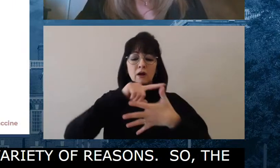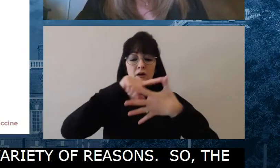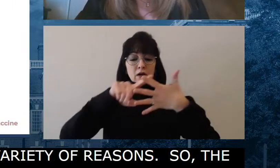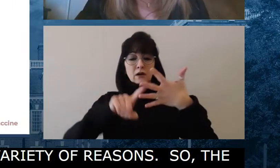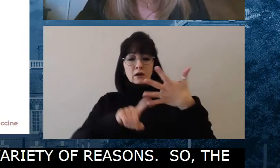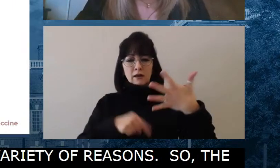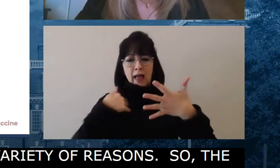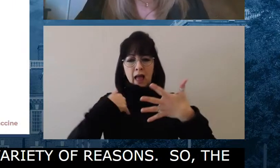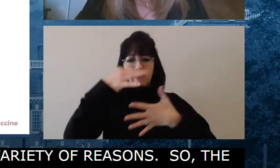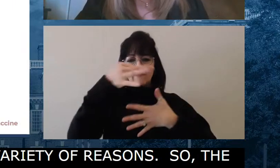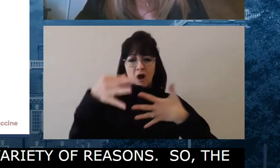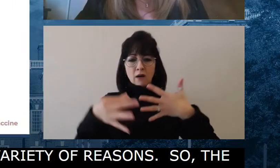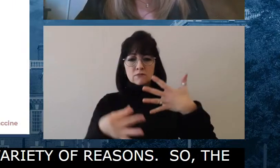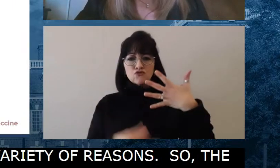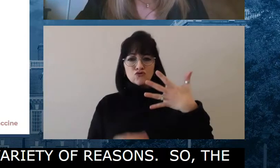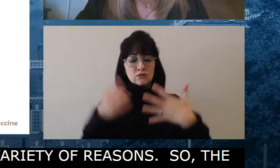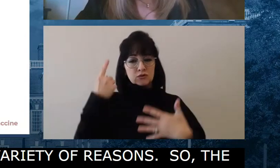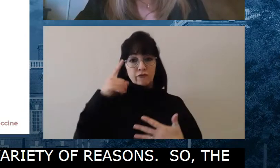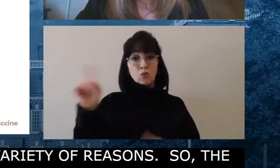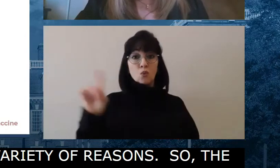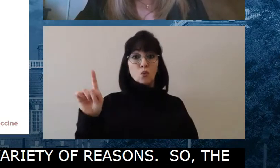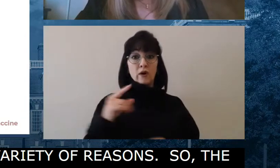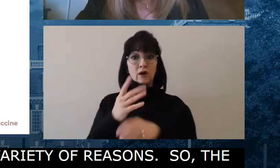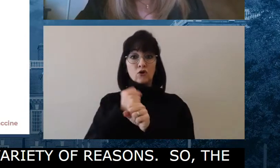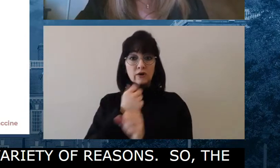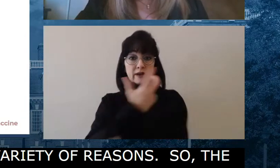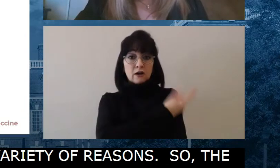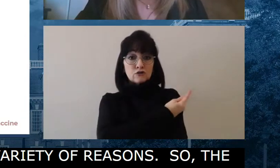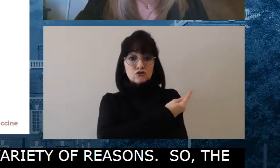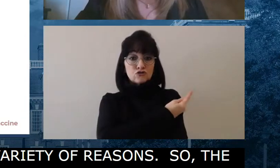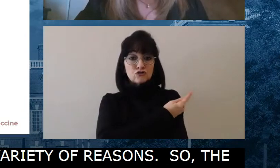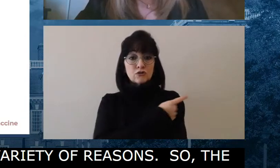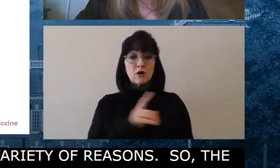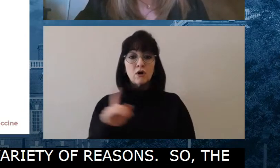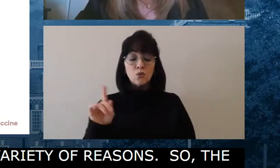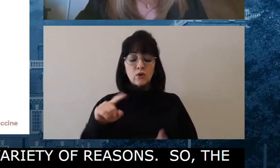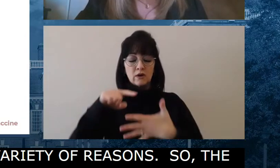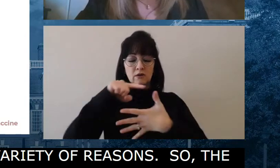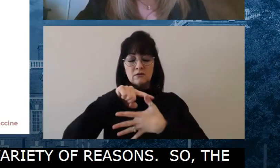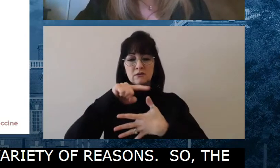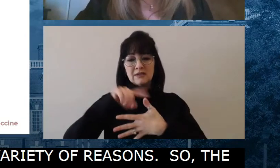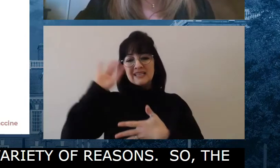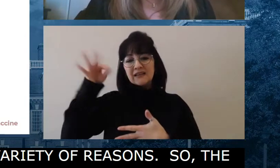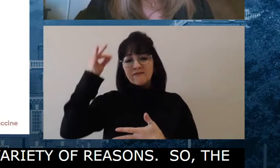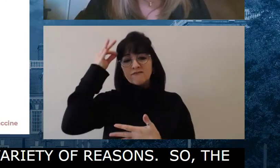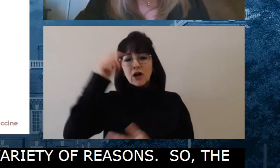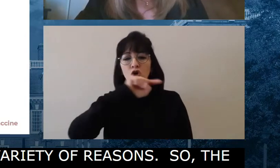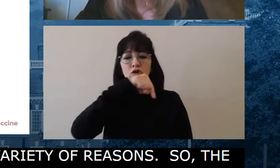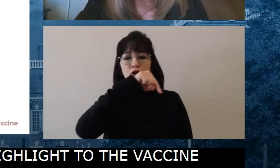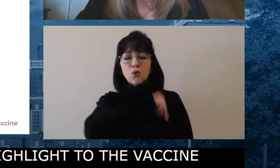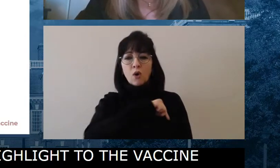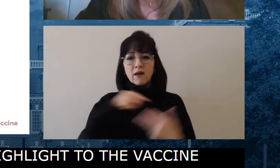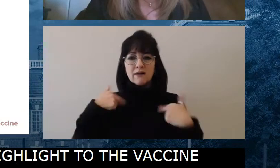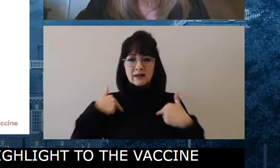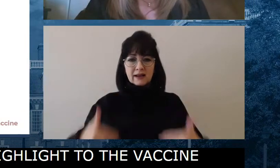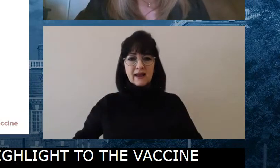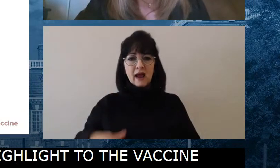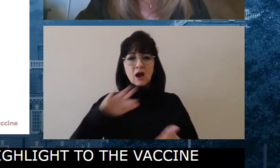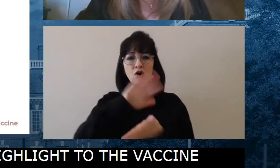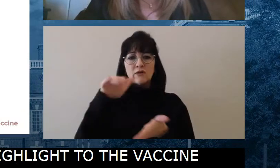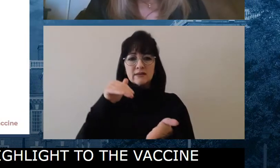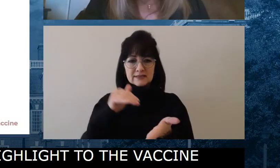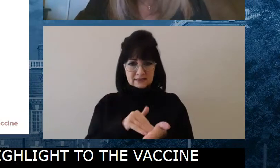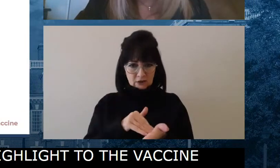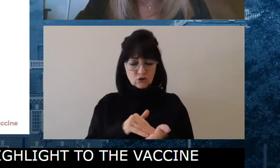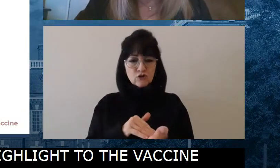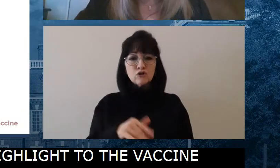These federally qualified health centers that we have in our state play an important role in serving our populations,